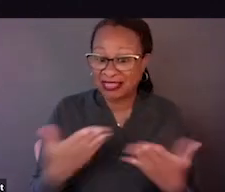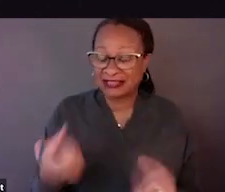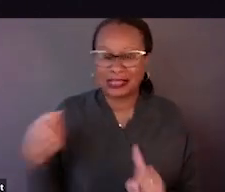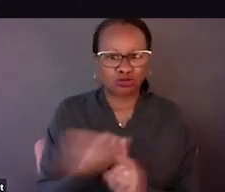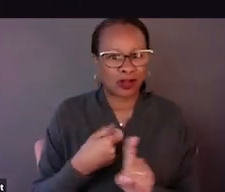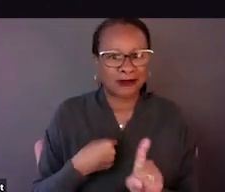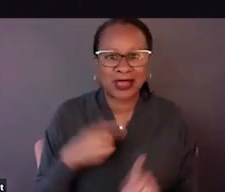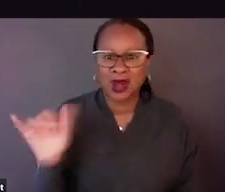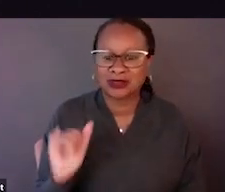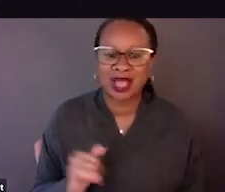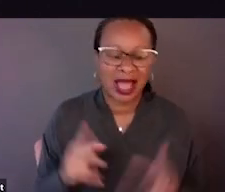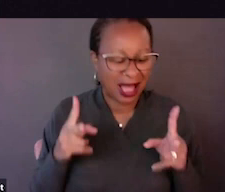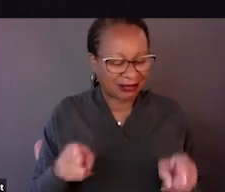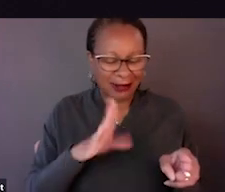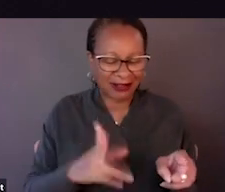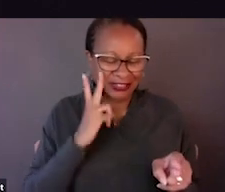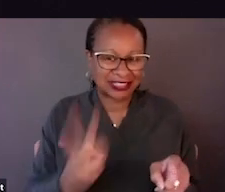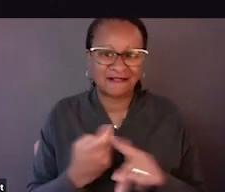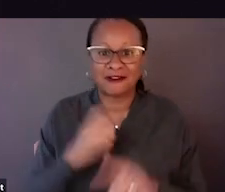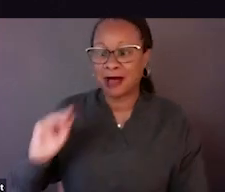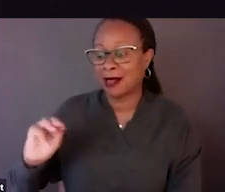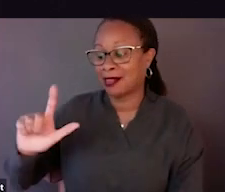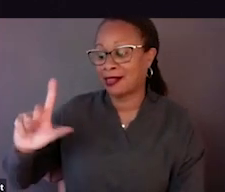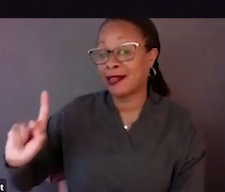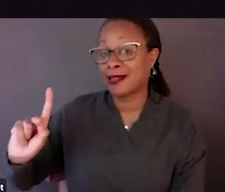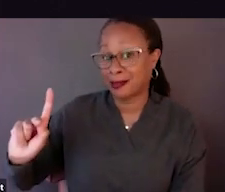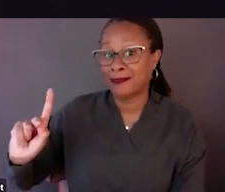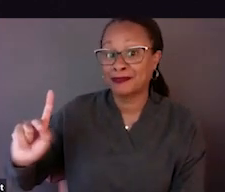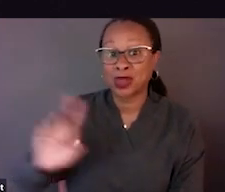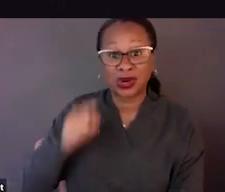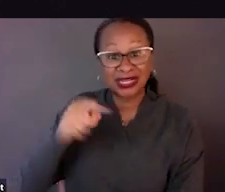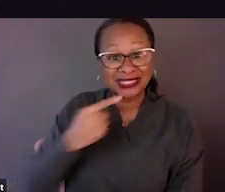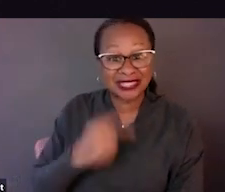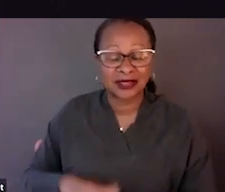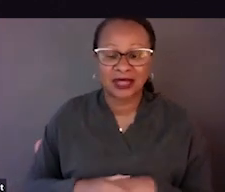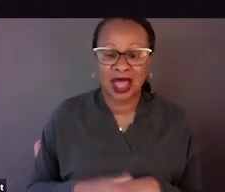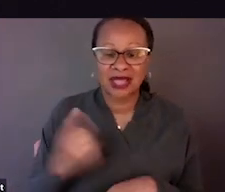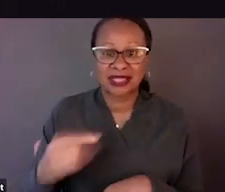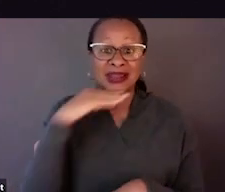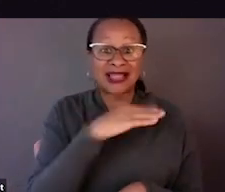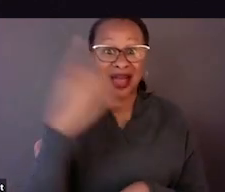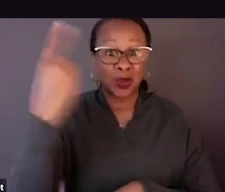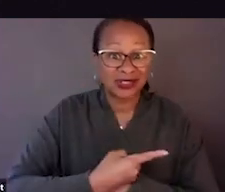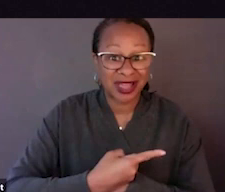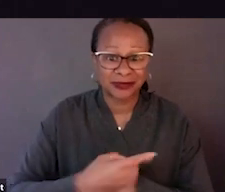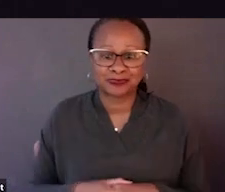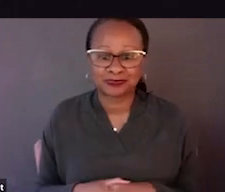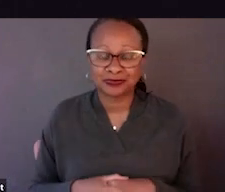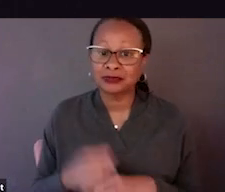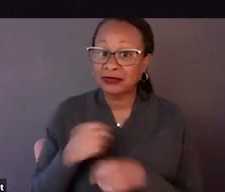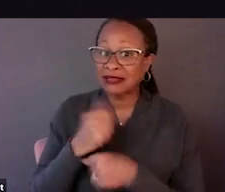me was a clip that I had never seen from Martin Luther King, where he said, somebody told a lie one day. They